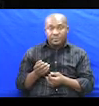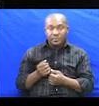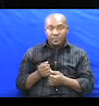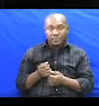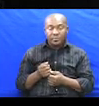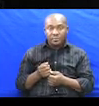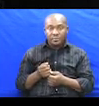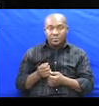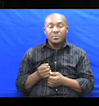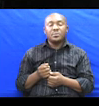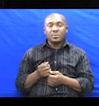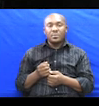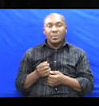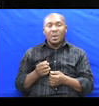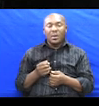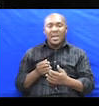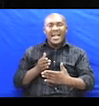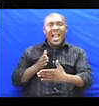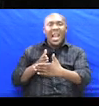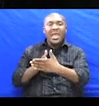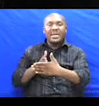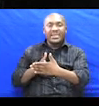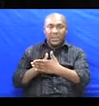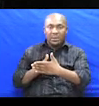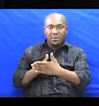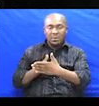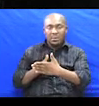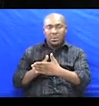we say it had